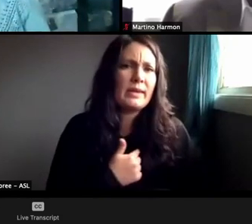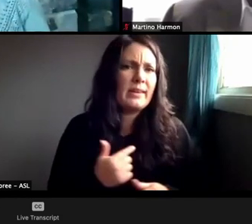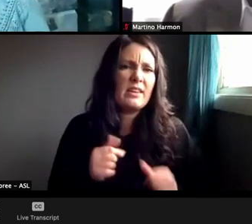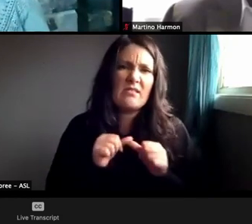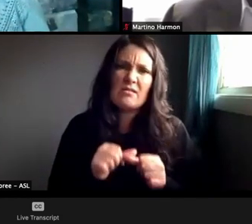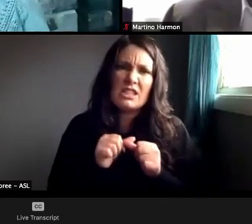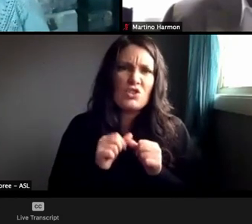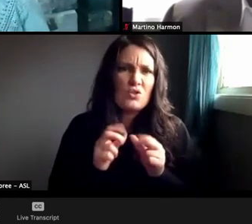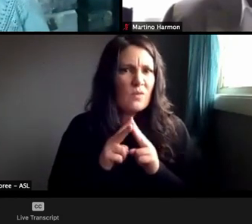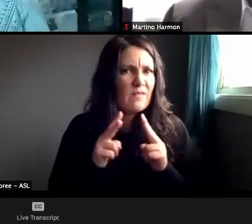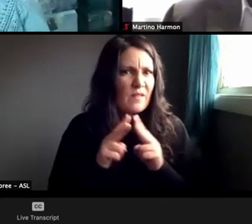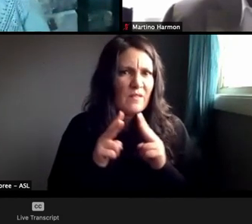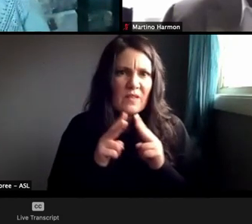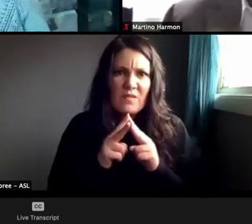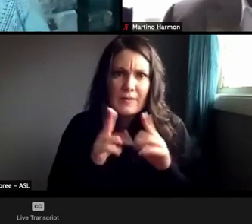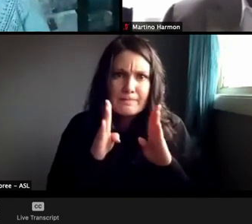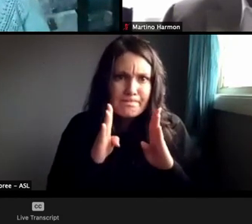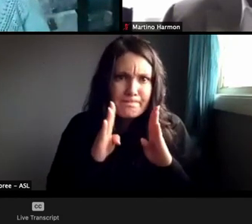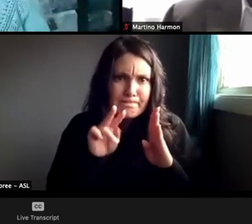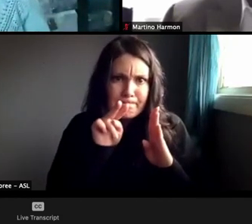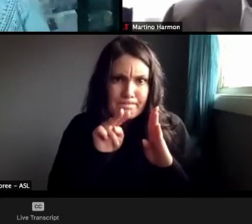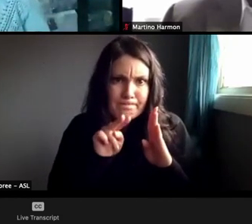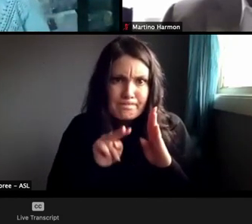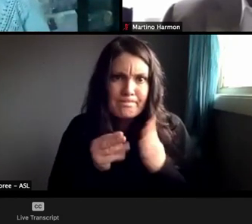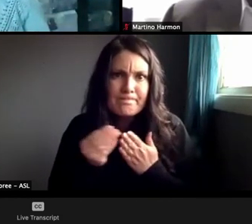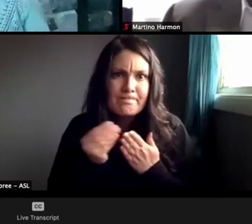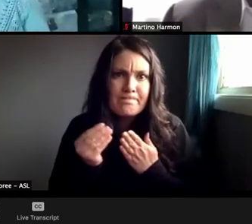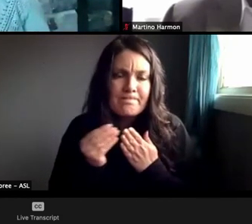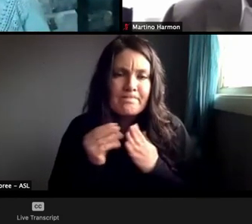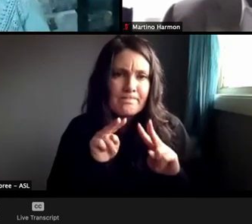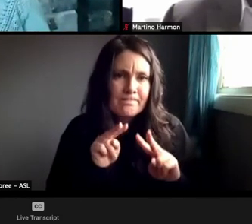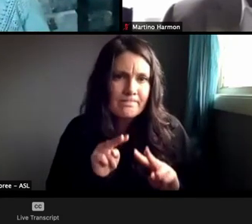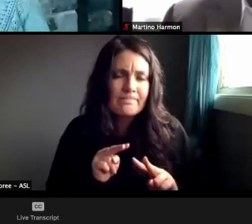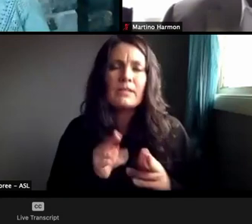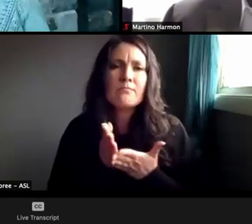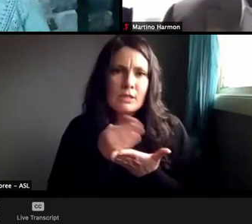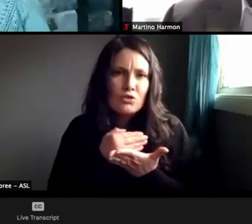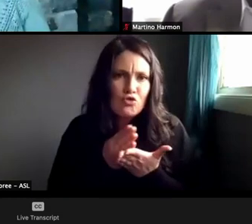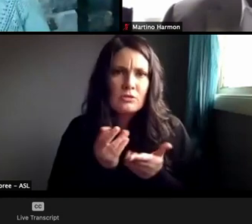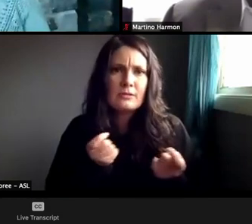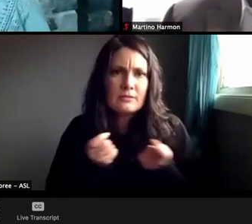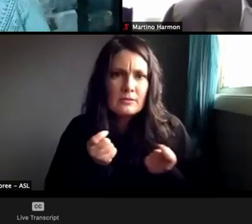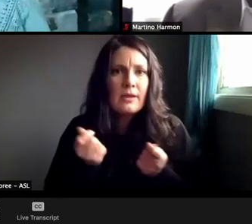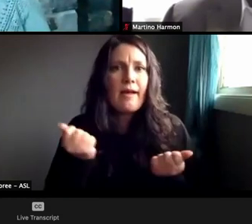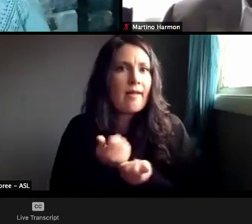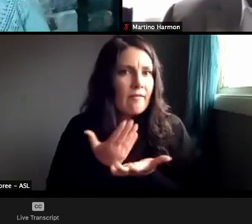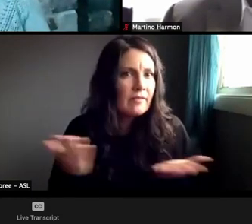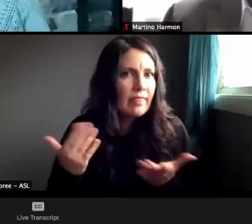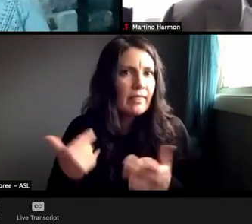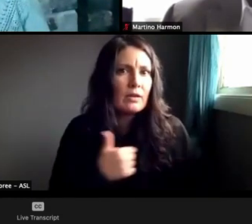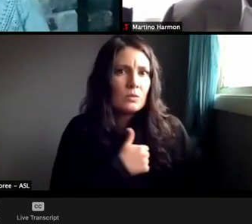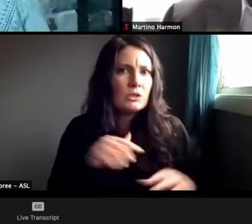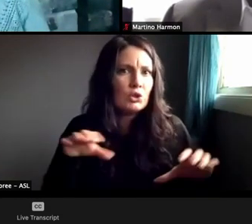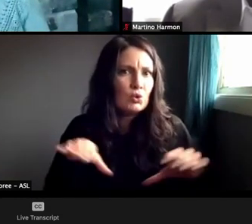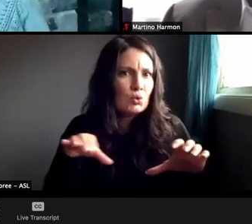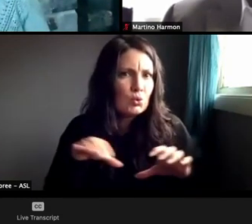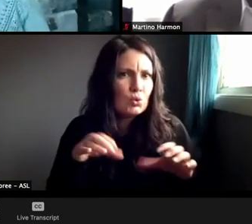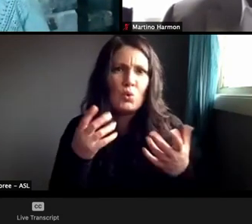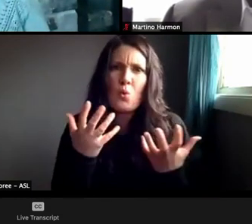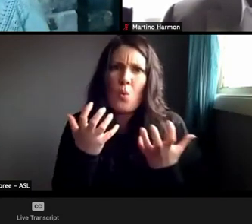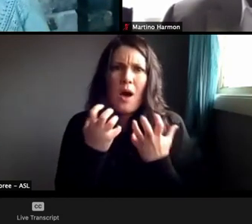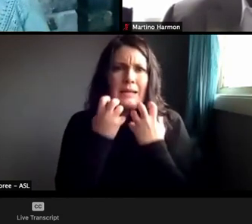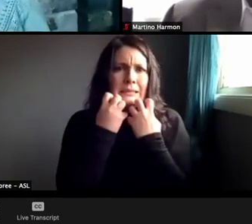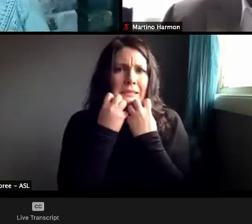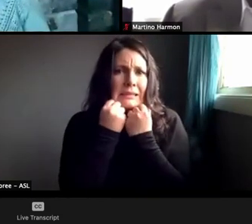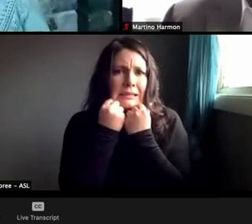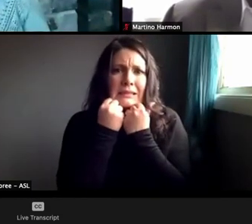conscious of those. One of the things that I think is critical is that everything we've been doing is in an effort to try to preserve jobs, and